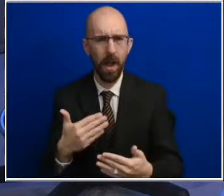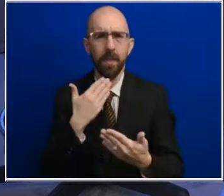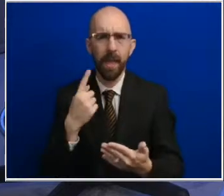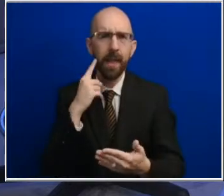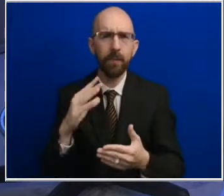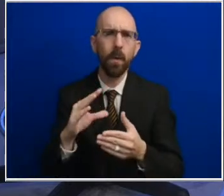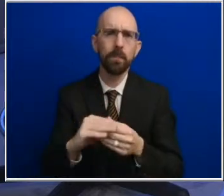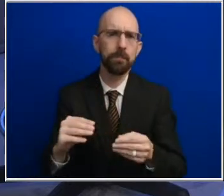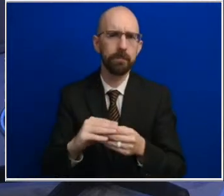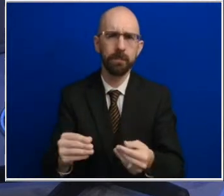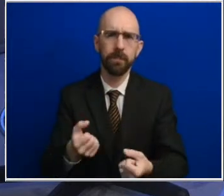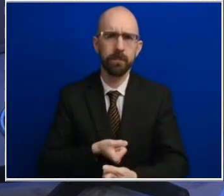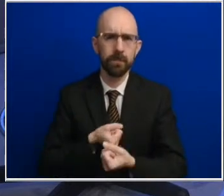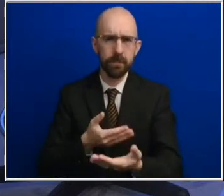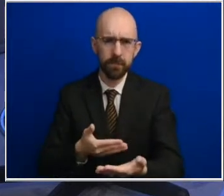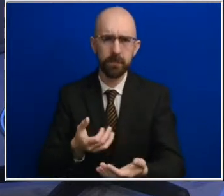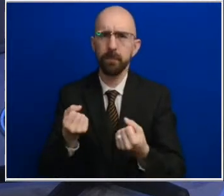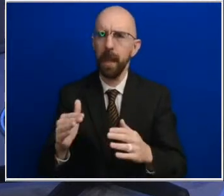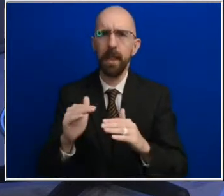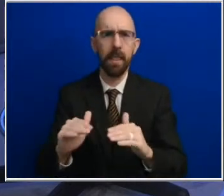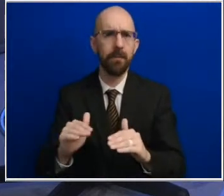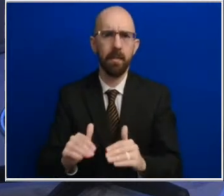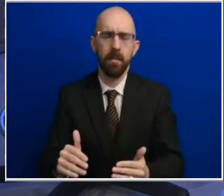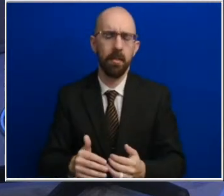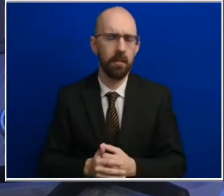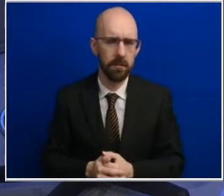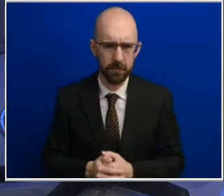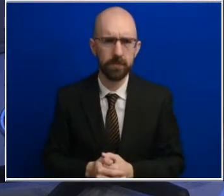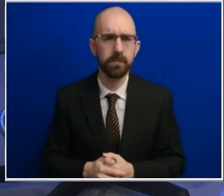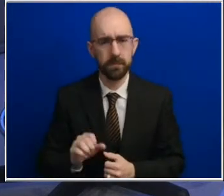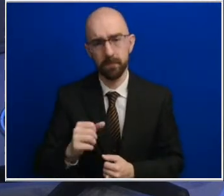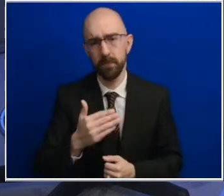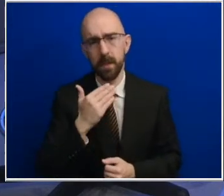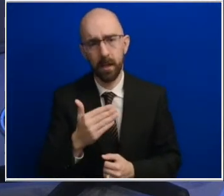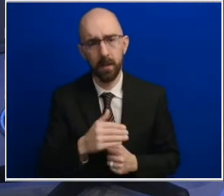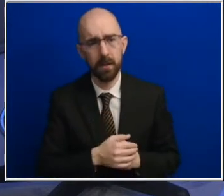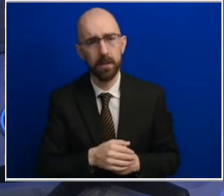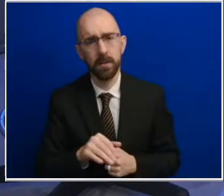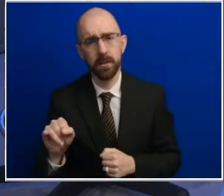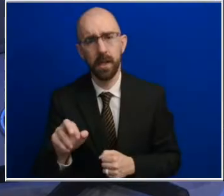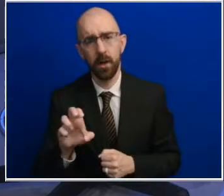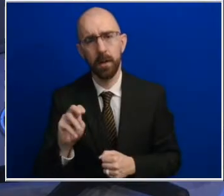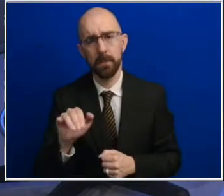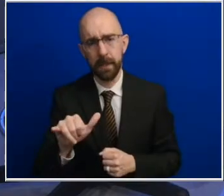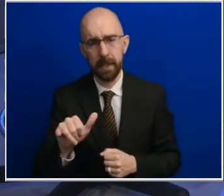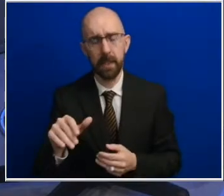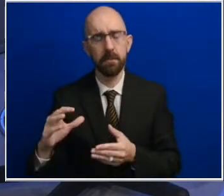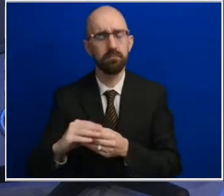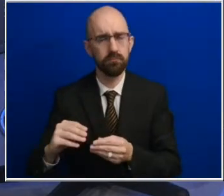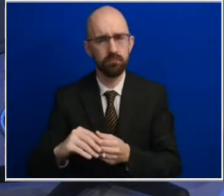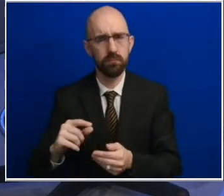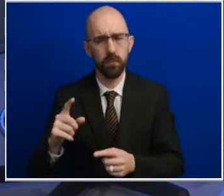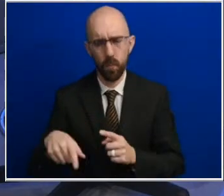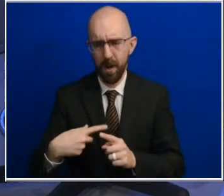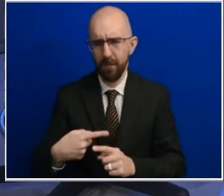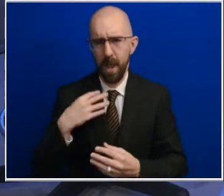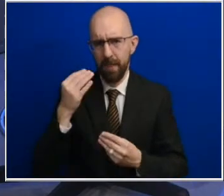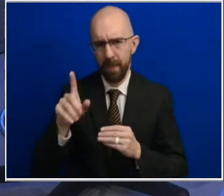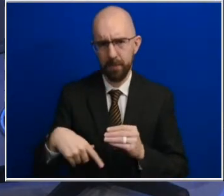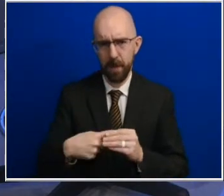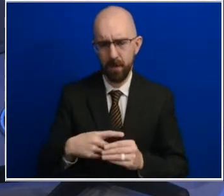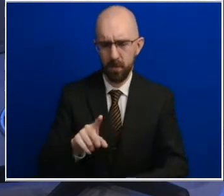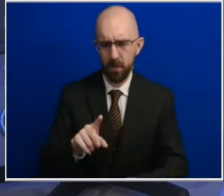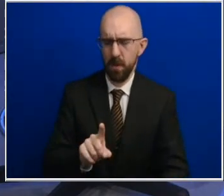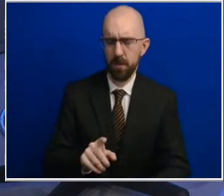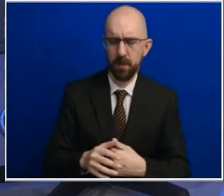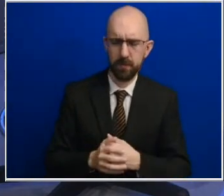I think a lot of people feel like Ruth. Yeah, thank you, Ruth. Jeremy writes, "When I think about," let's see here, hold on one